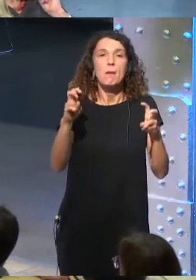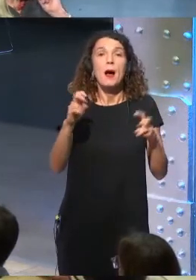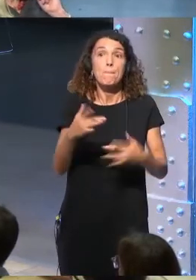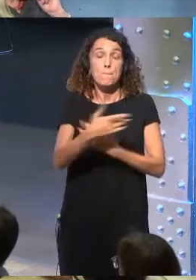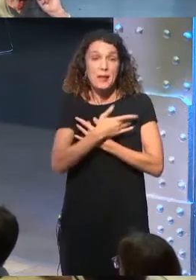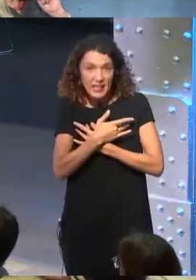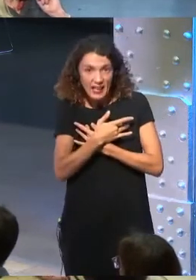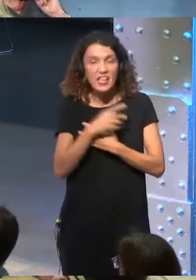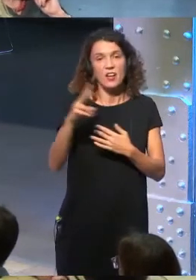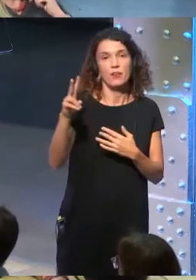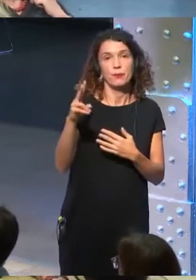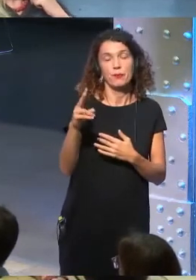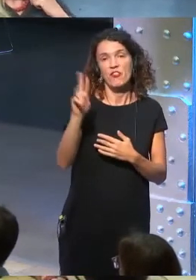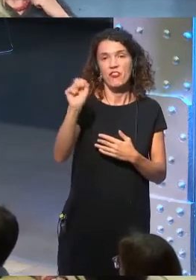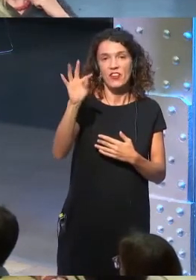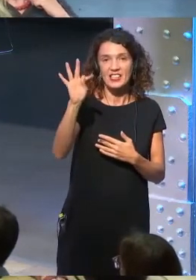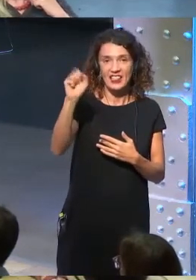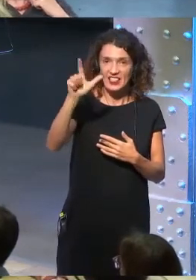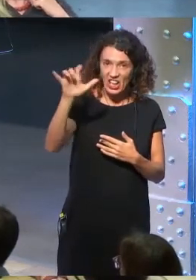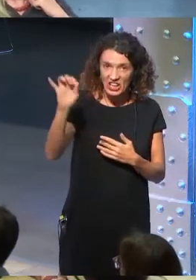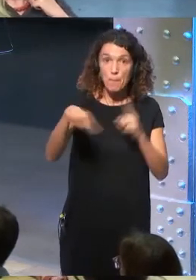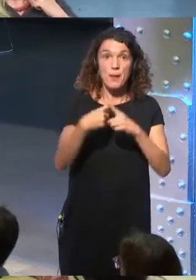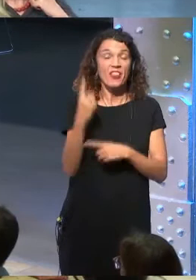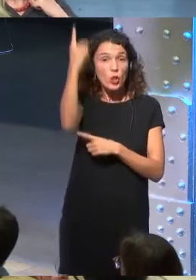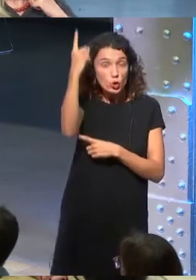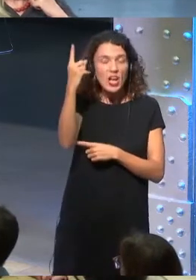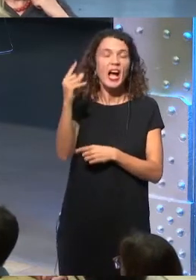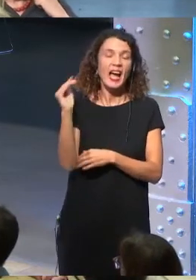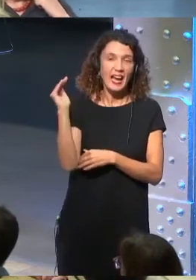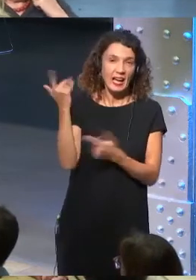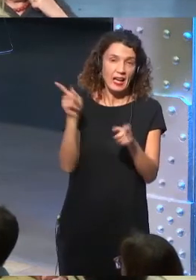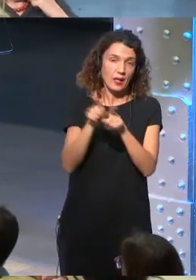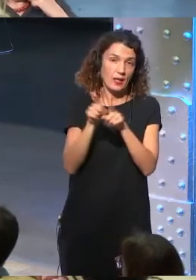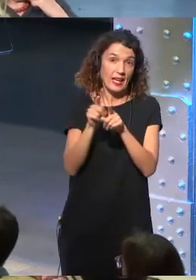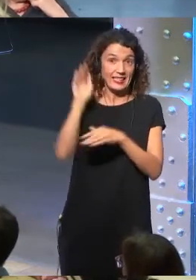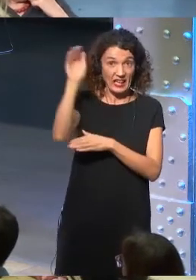sexual condition of Vestal virgins, or the introduction of